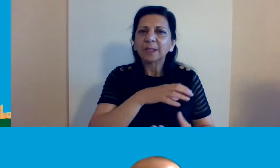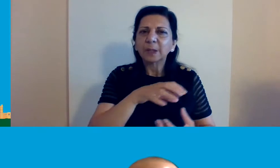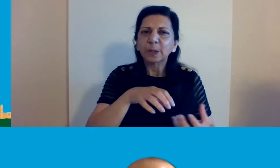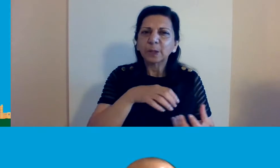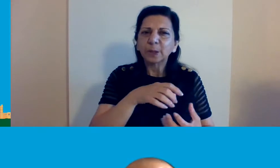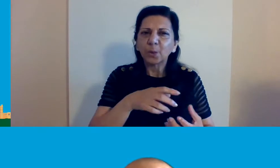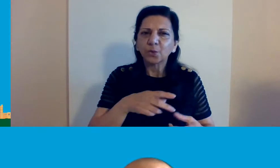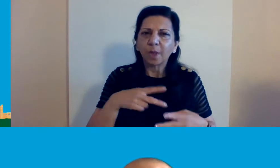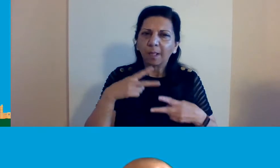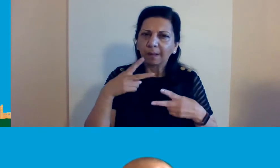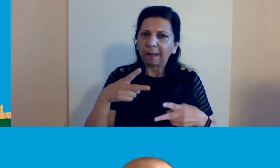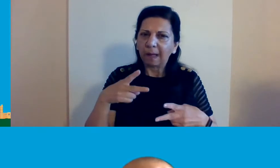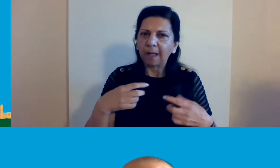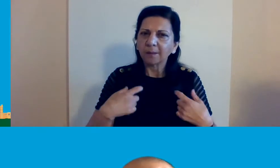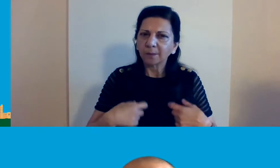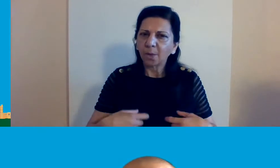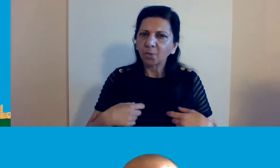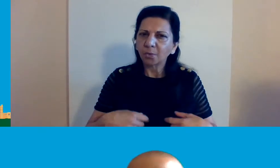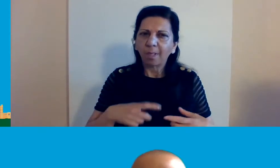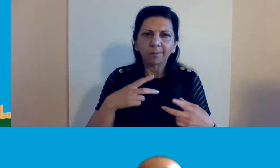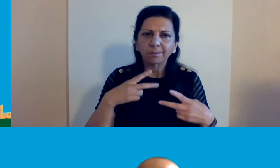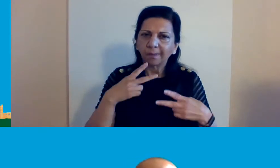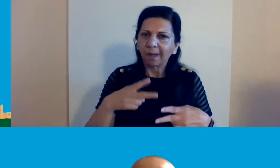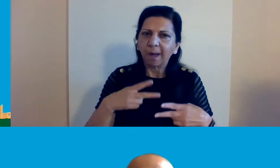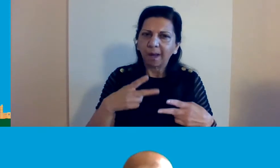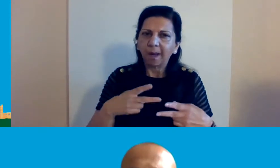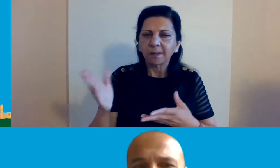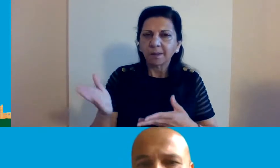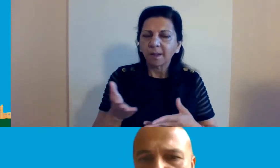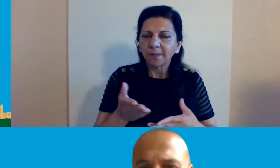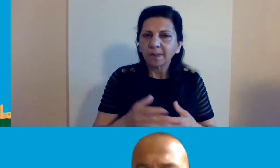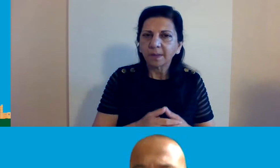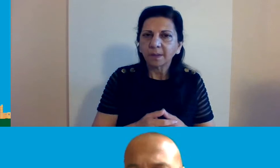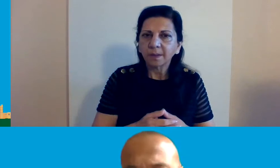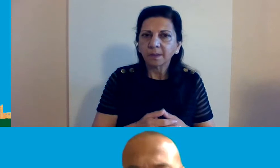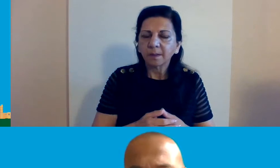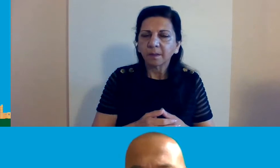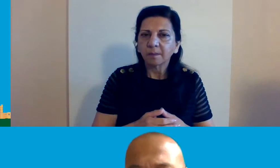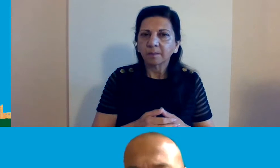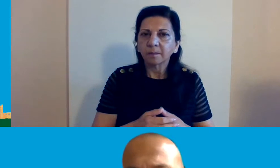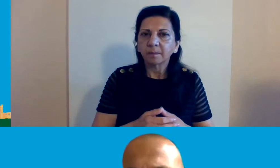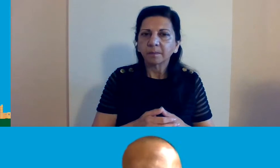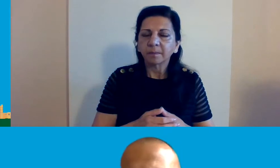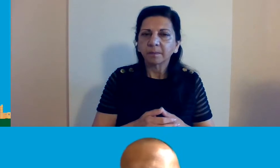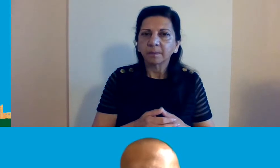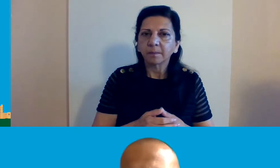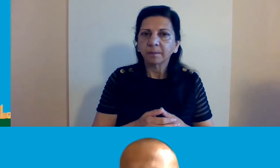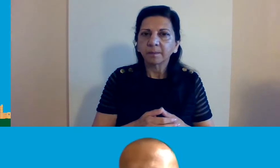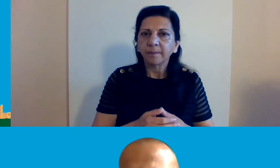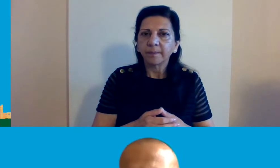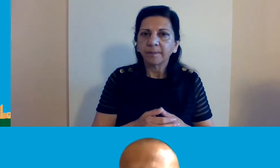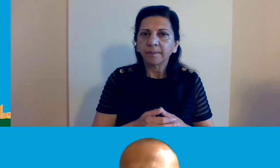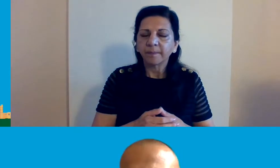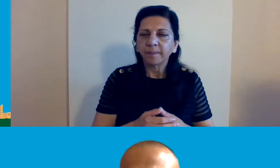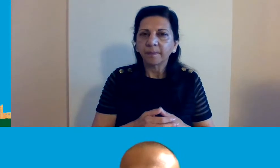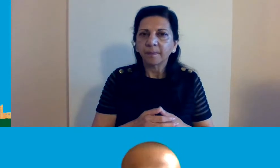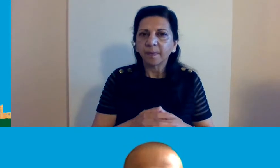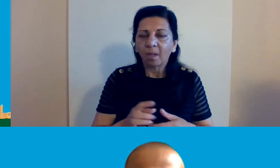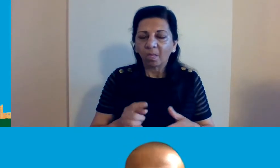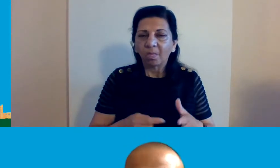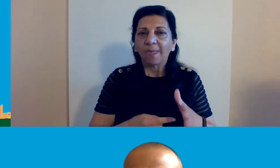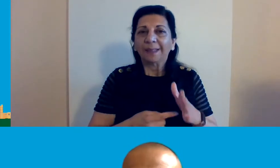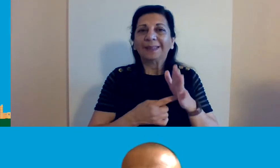are picking it up. As members on the call know, the key determinants of